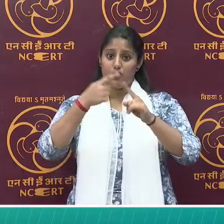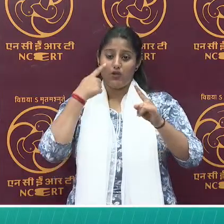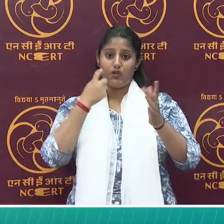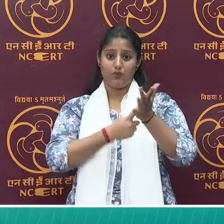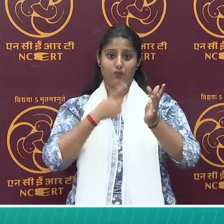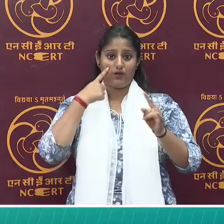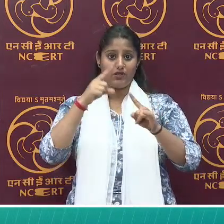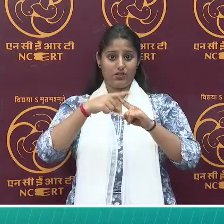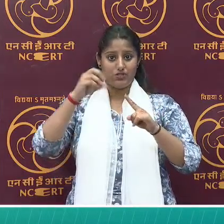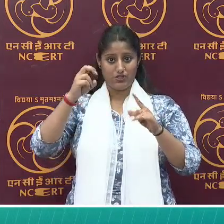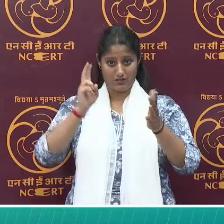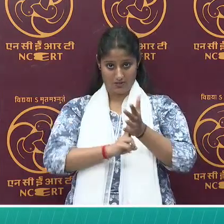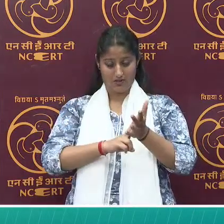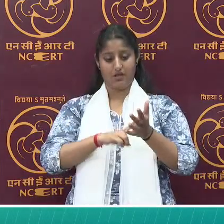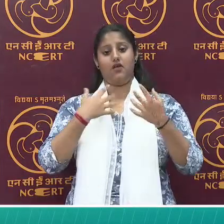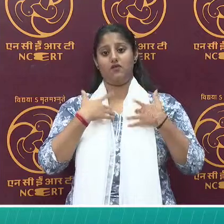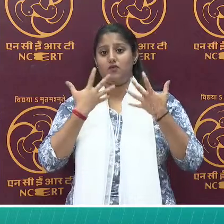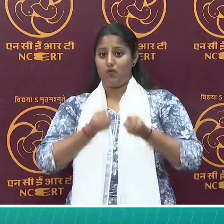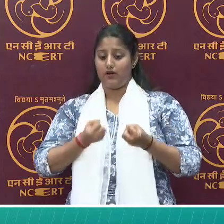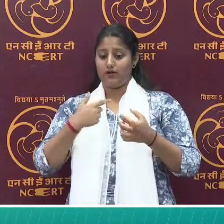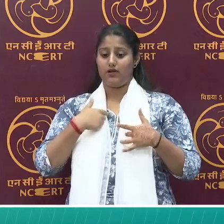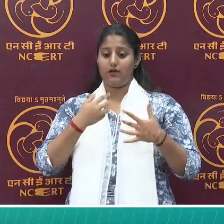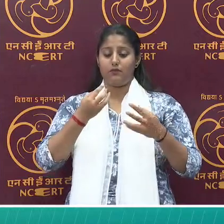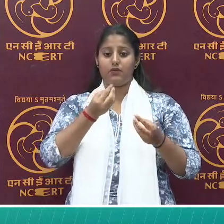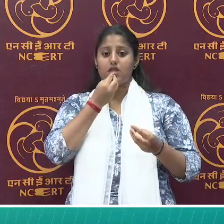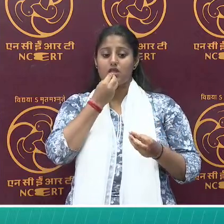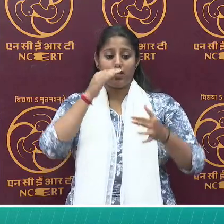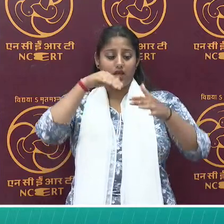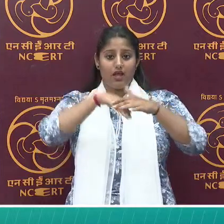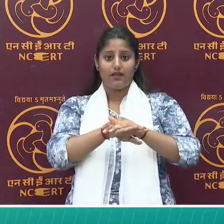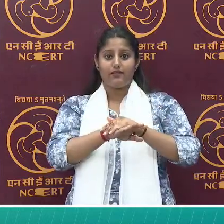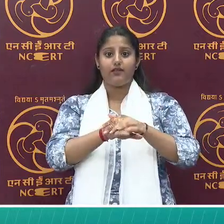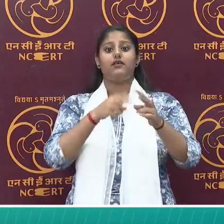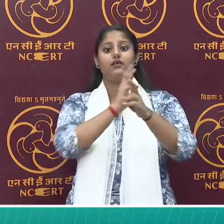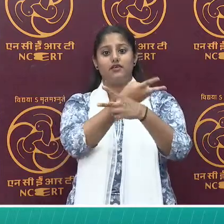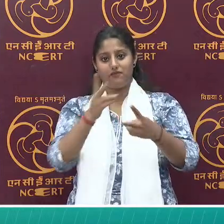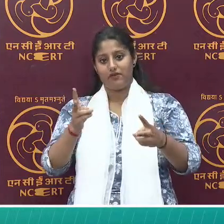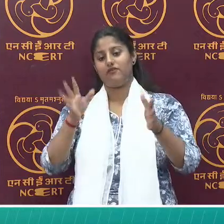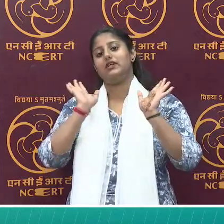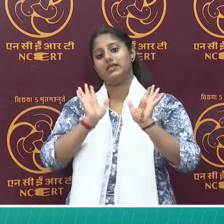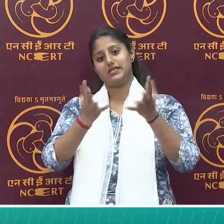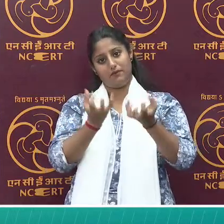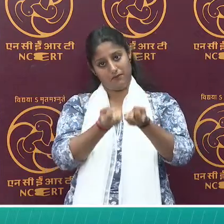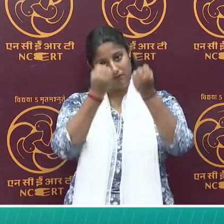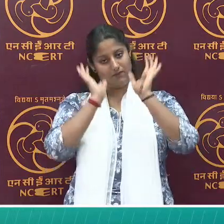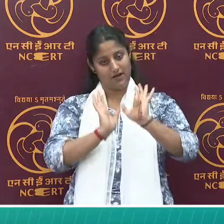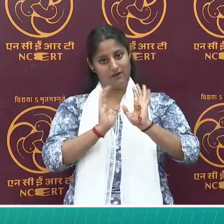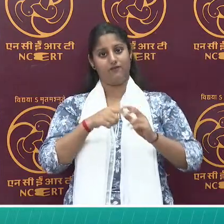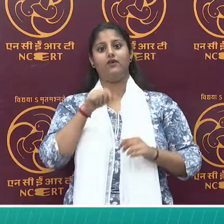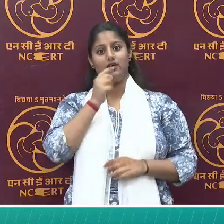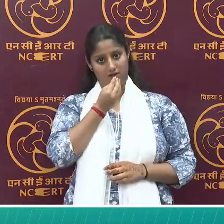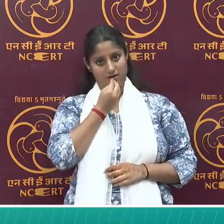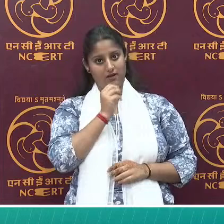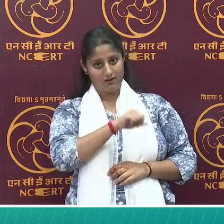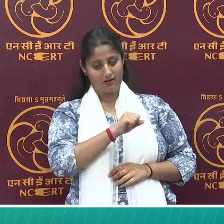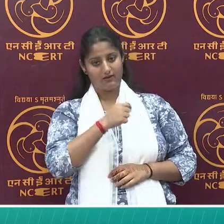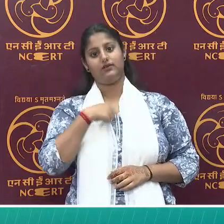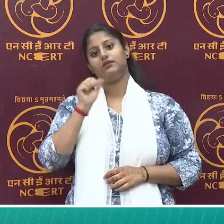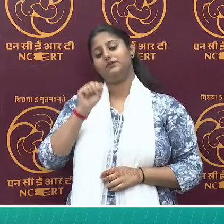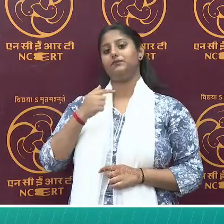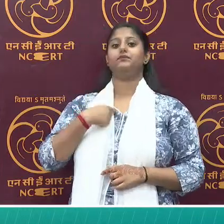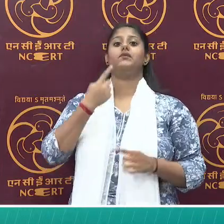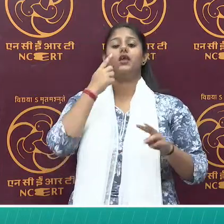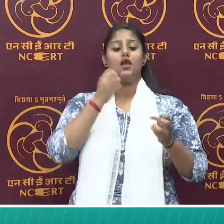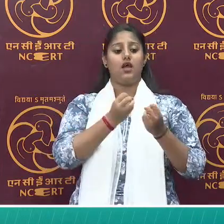energy and nutrition we are getting from different variety of food. Yes? Right. Growing that